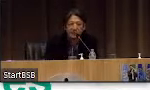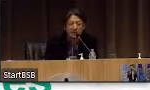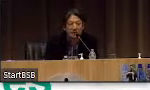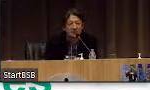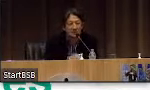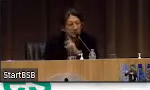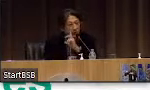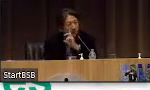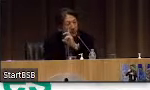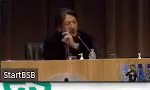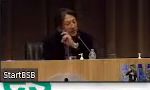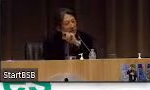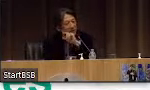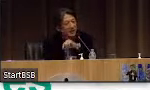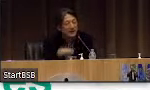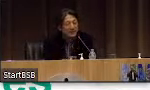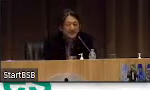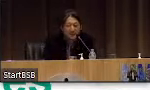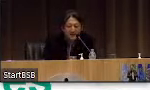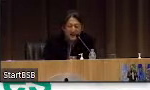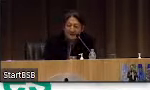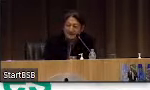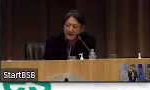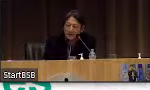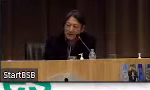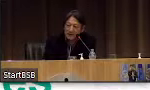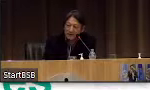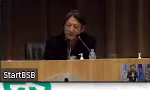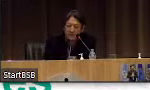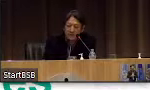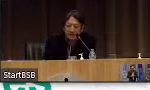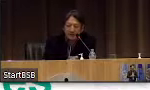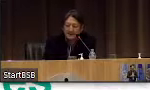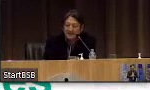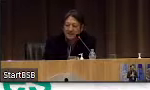go forward on this work. And another important point,